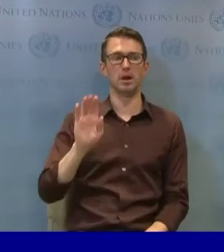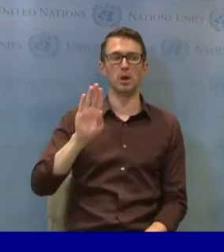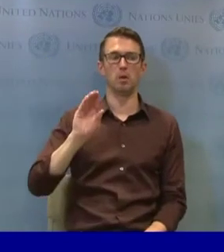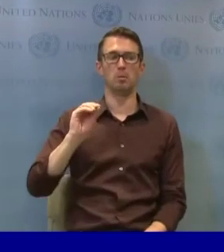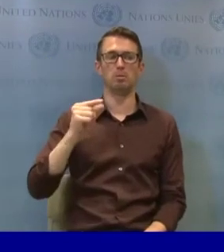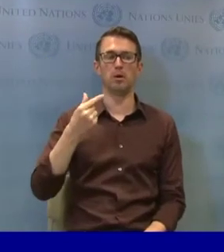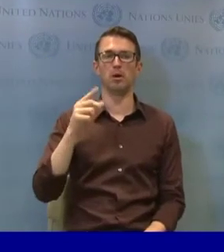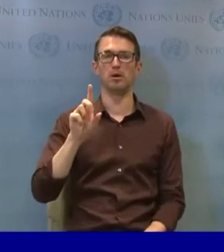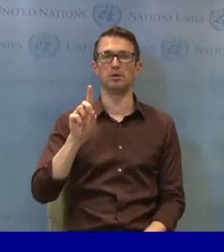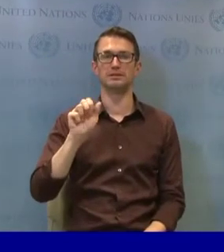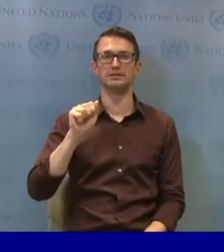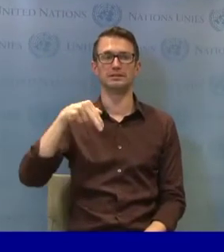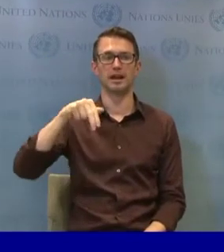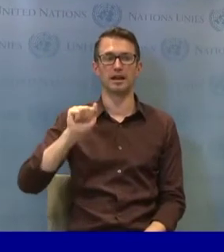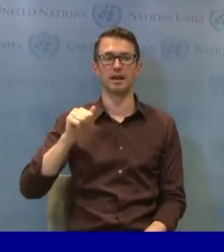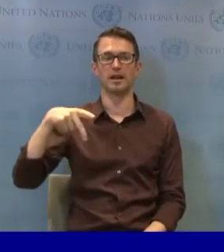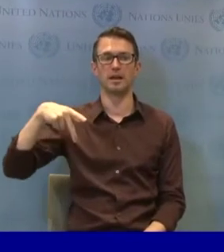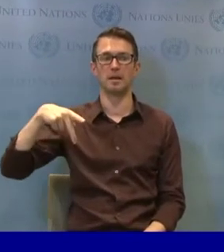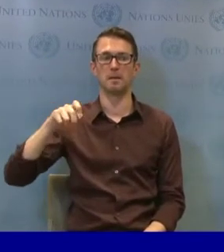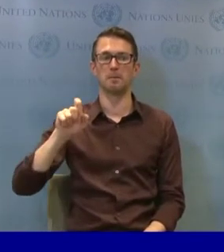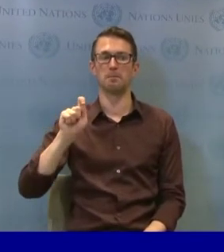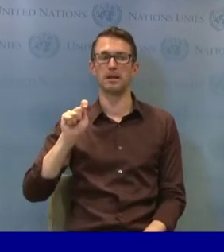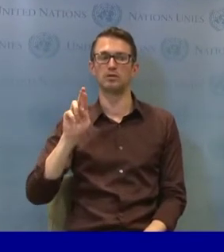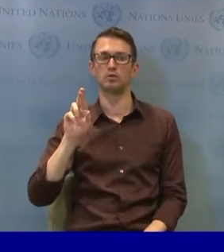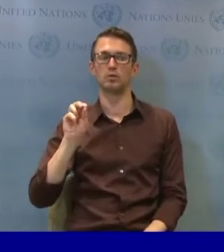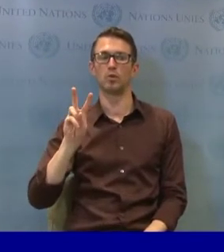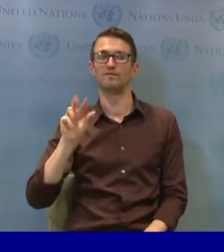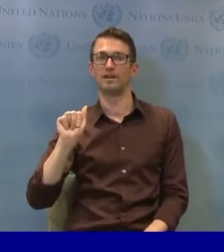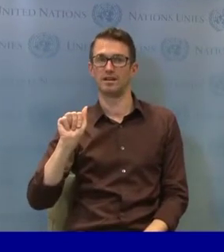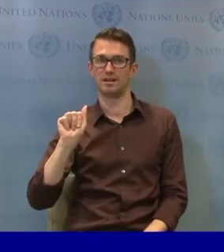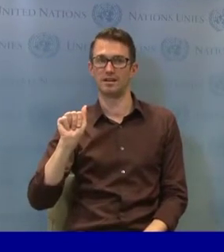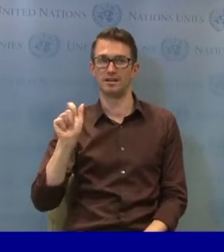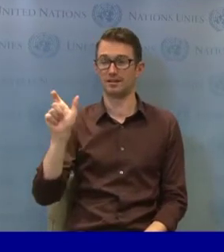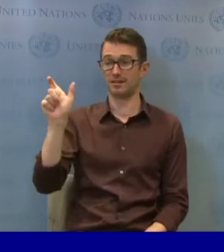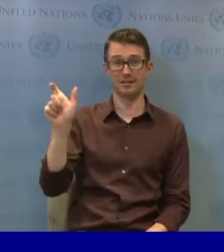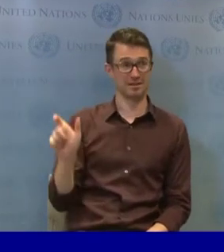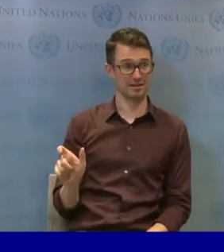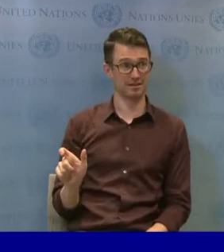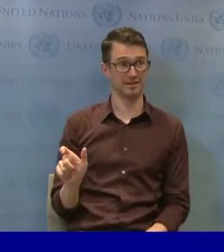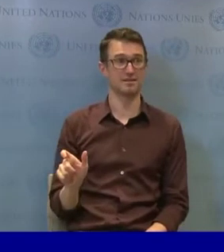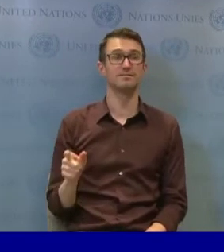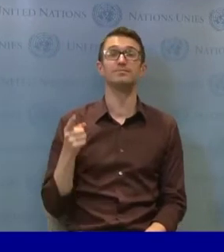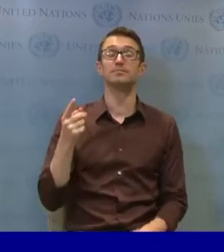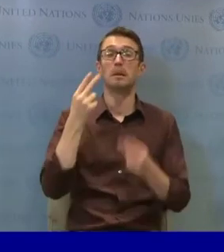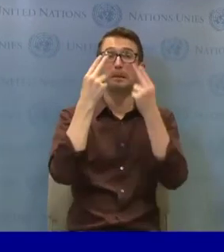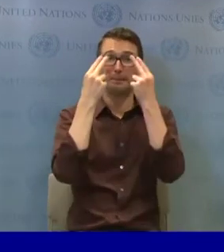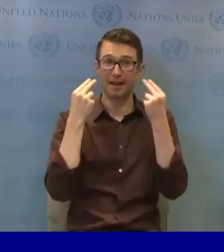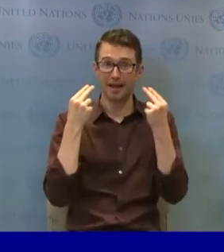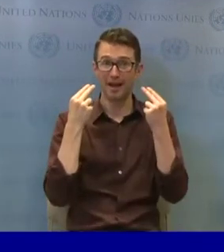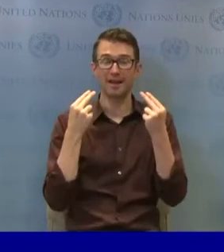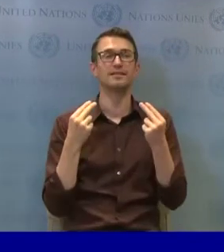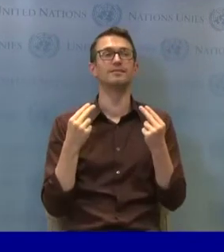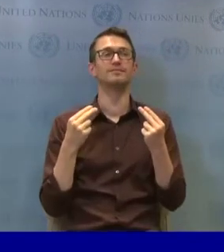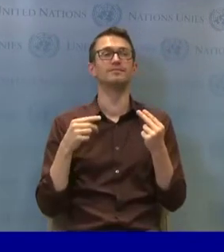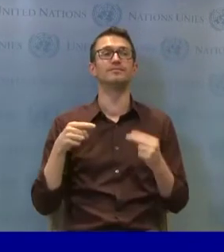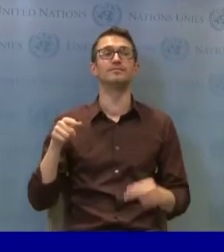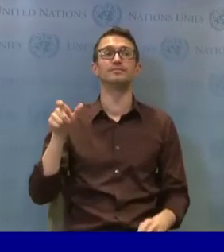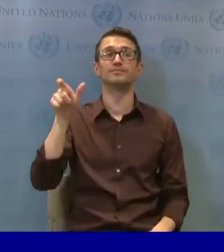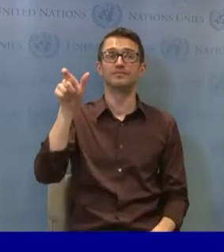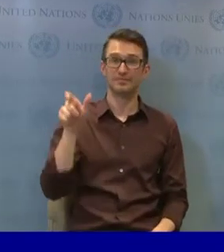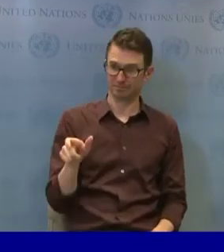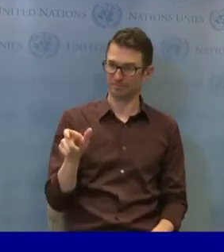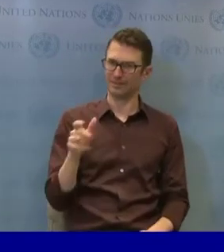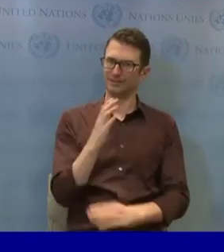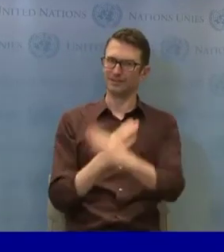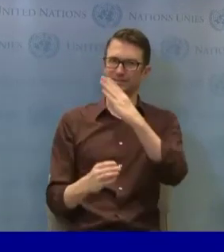not stopped her from following her dreams. Bogdana, a person with disability, is the first